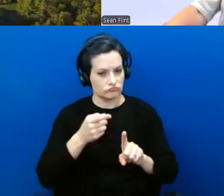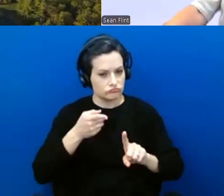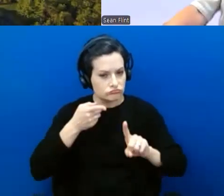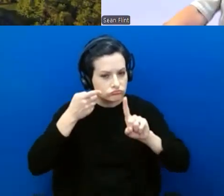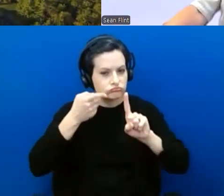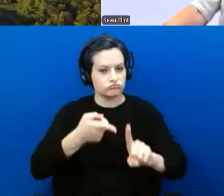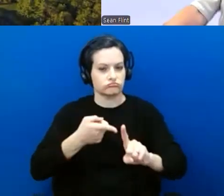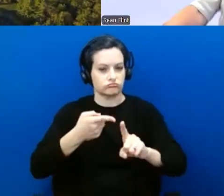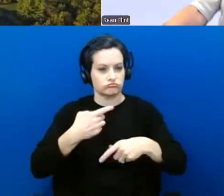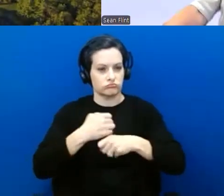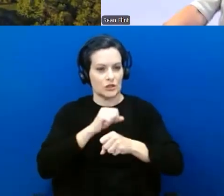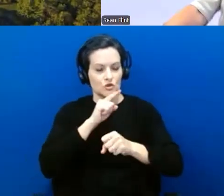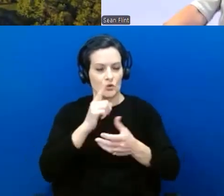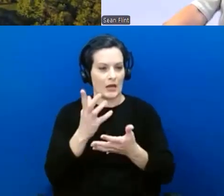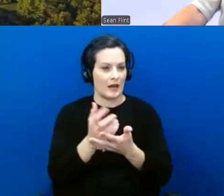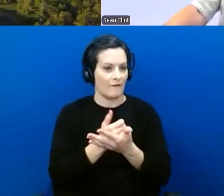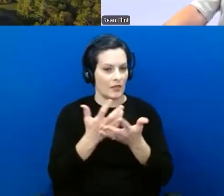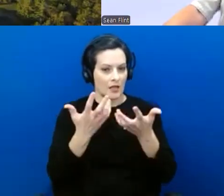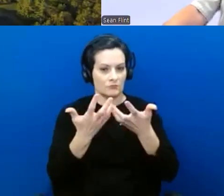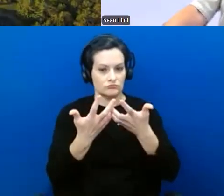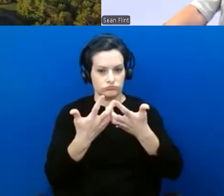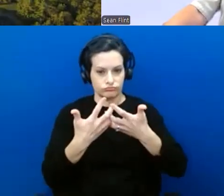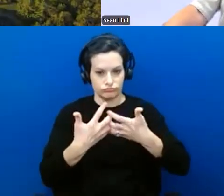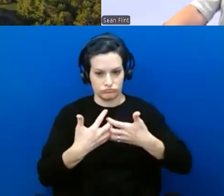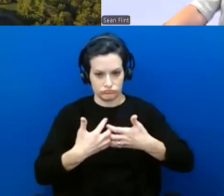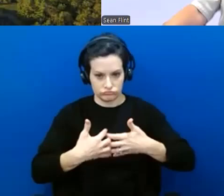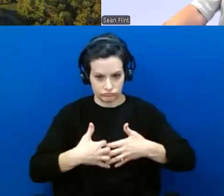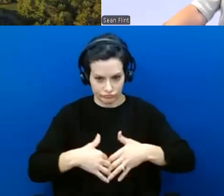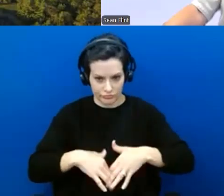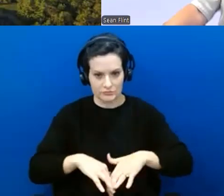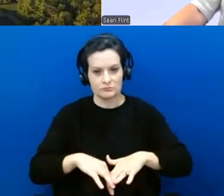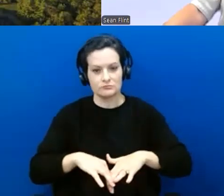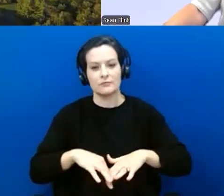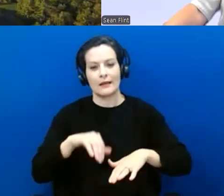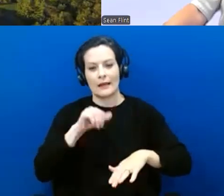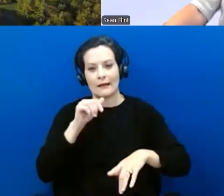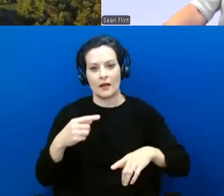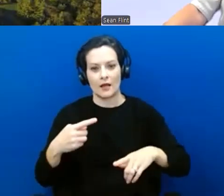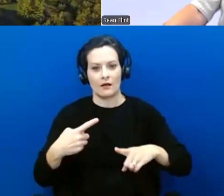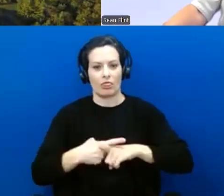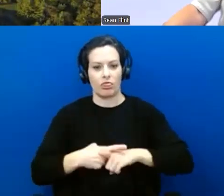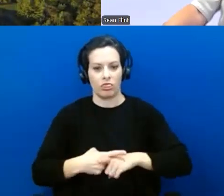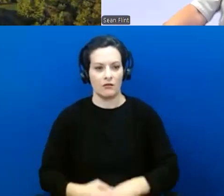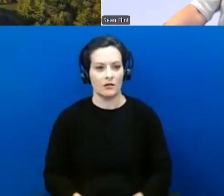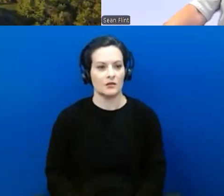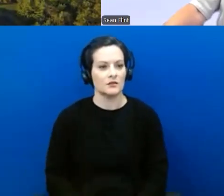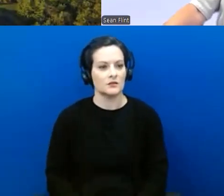sure everything's sort of happening together instead of versus.